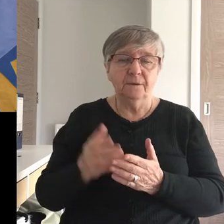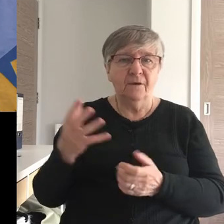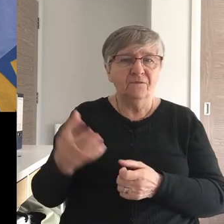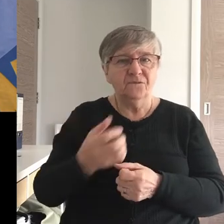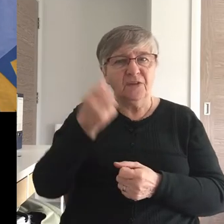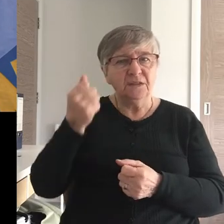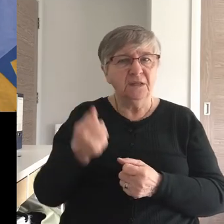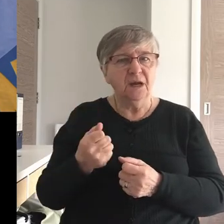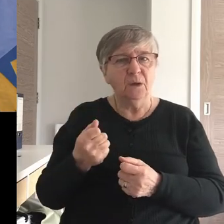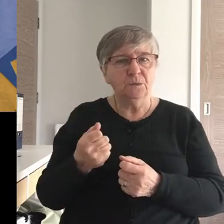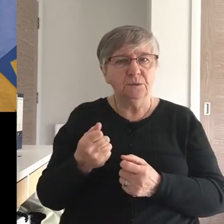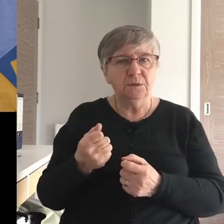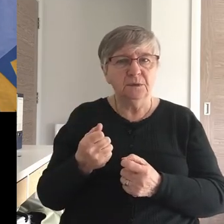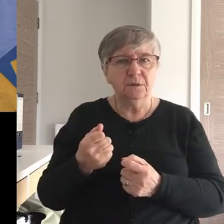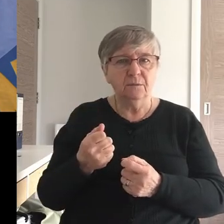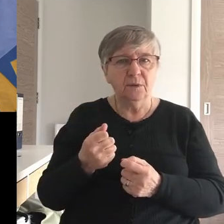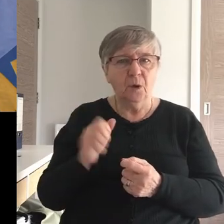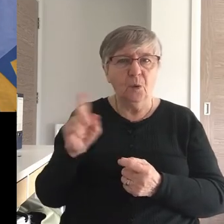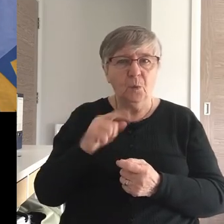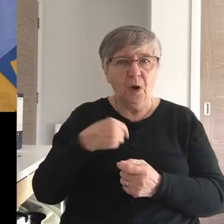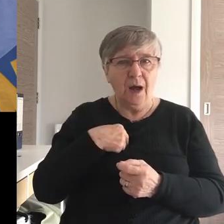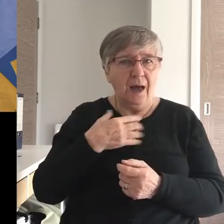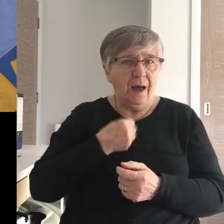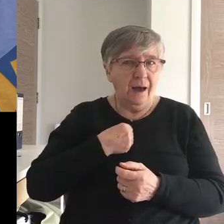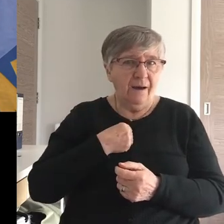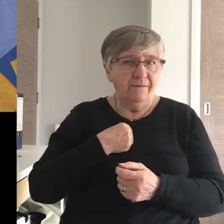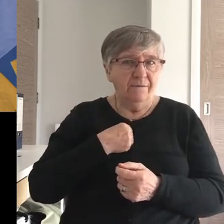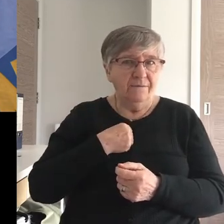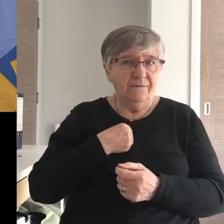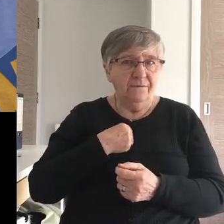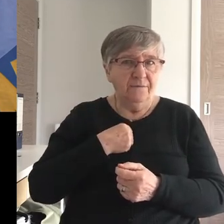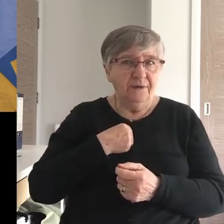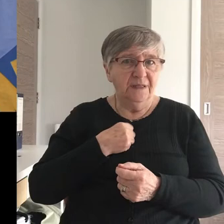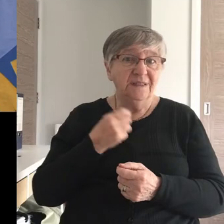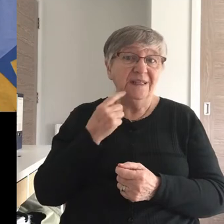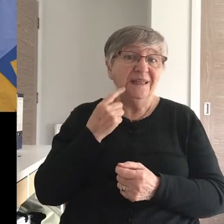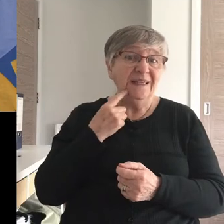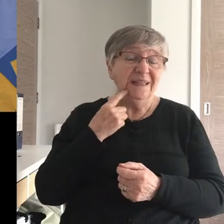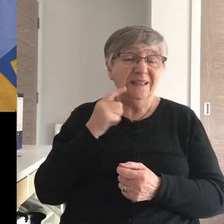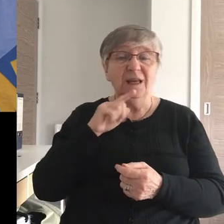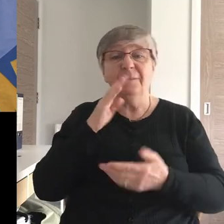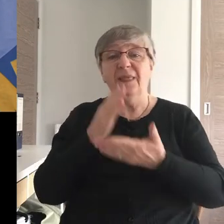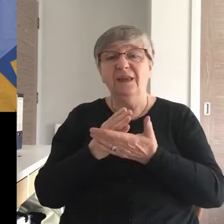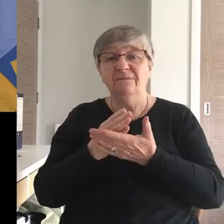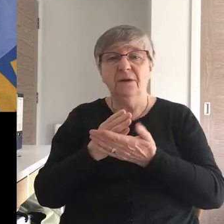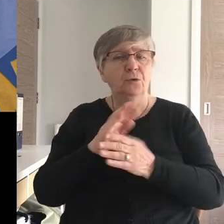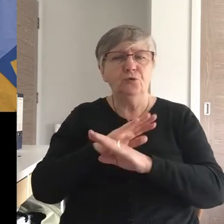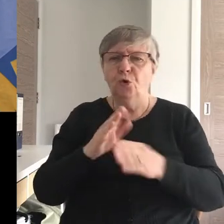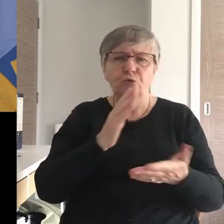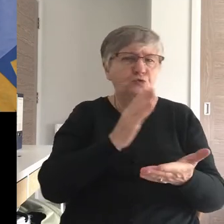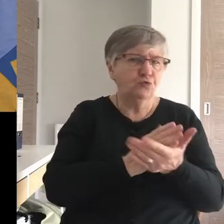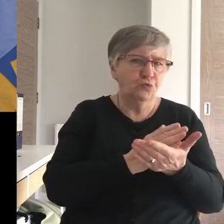Finding out that what you've got is easy believism and not true faith